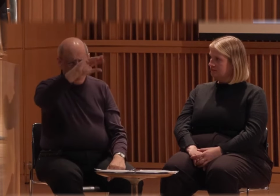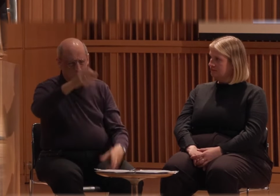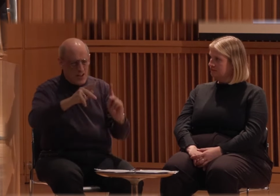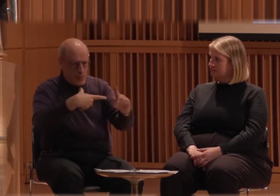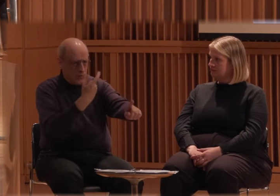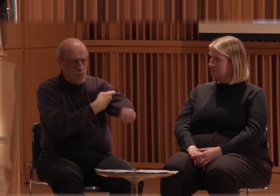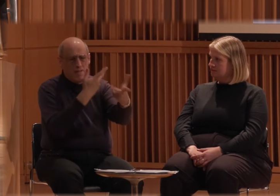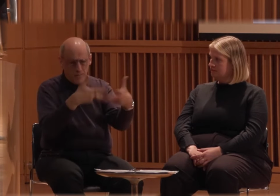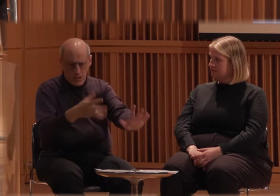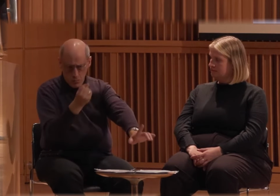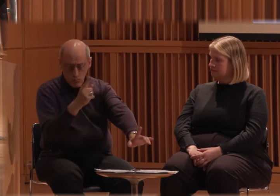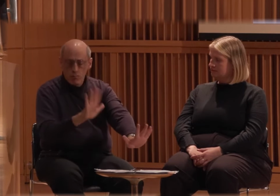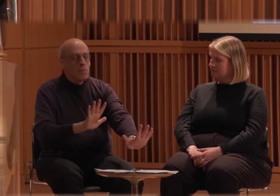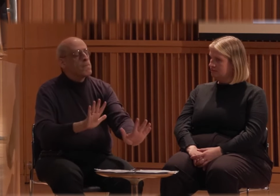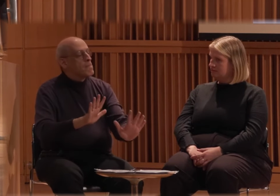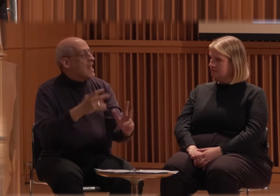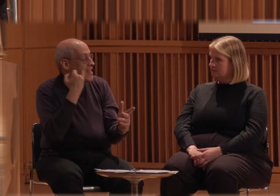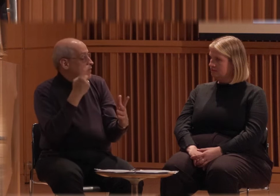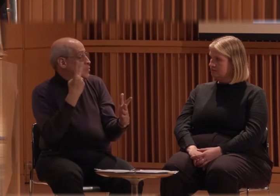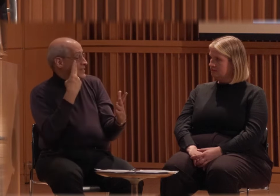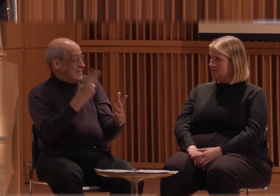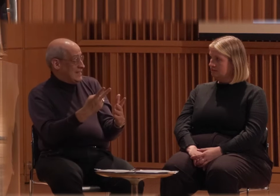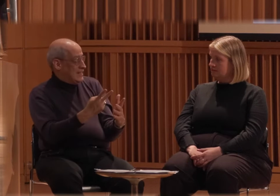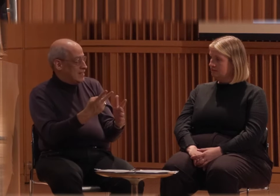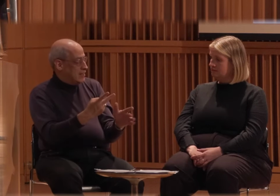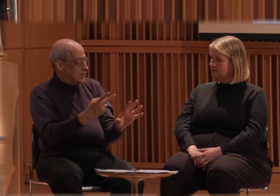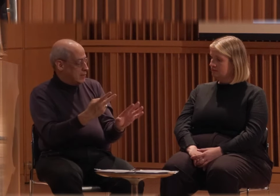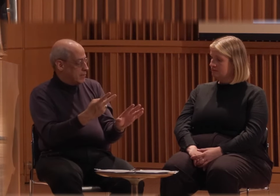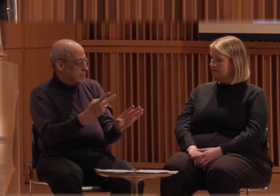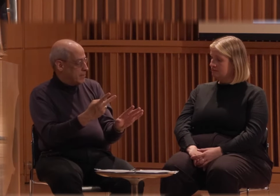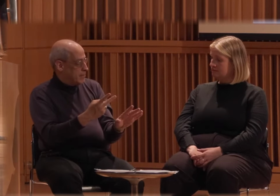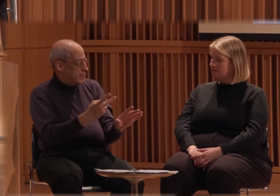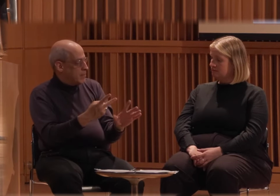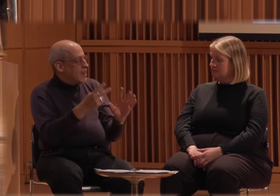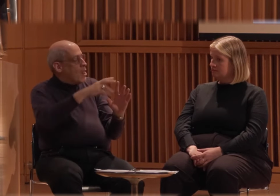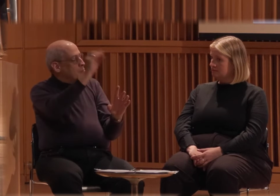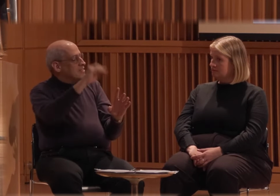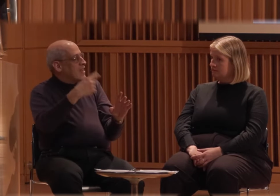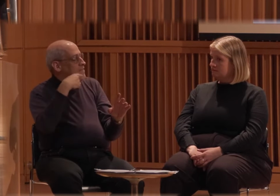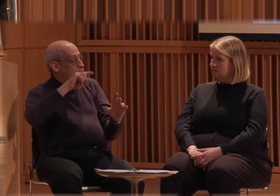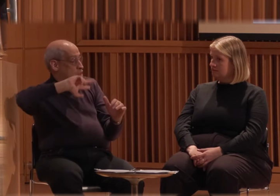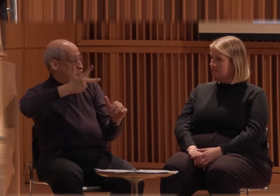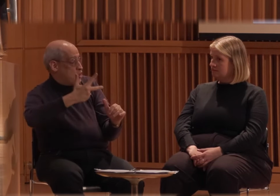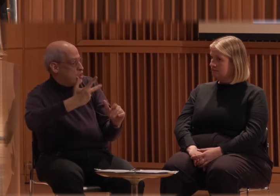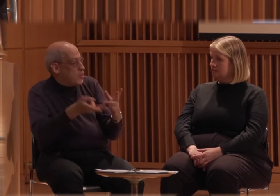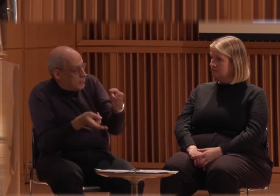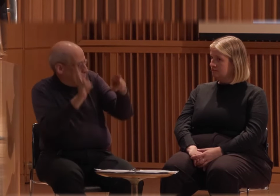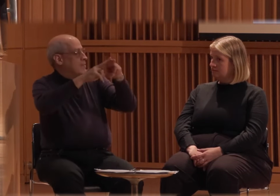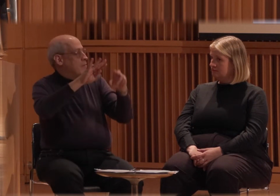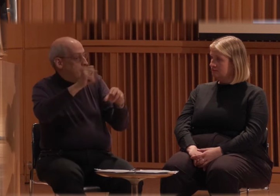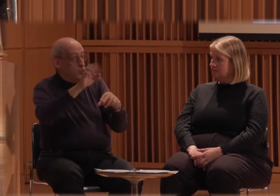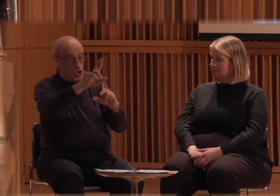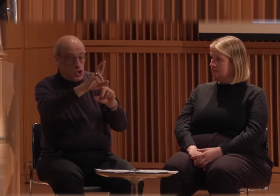80%. If you look at, however, the rate for the third dose, the booster